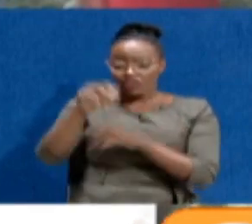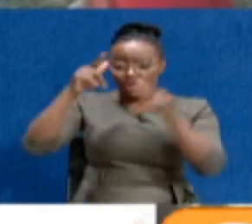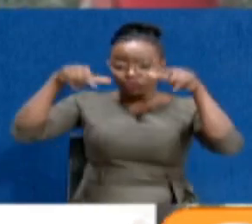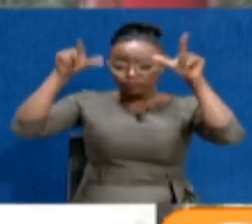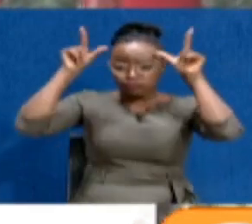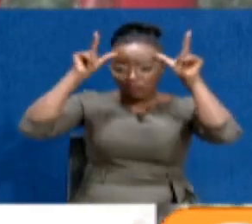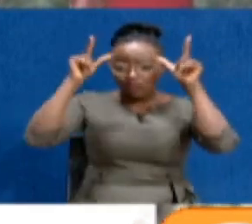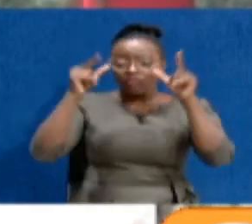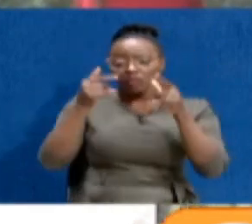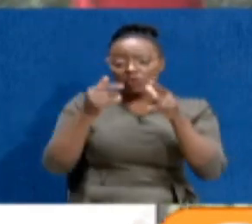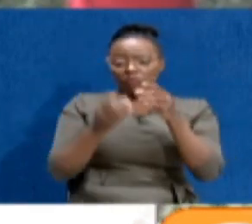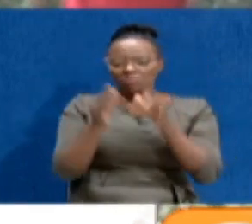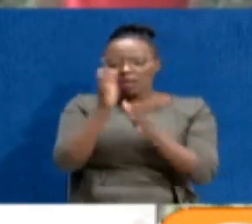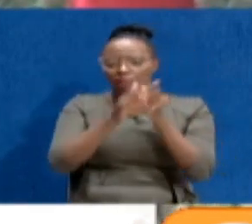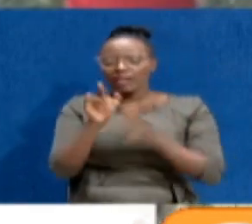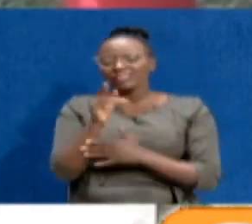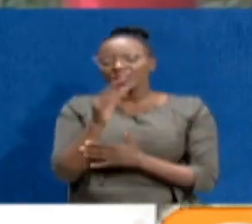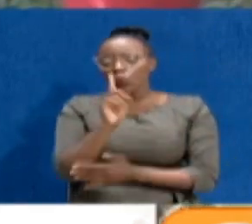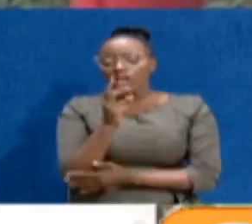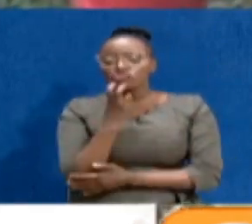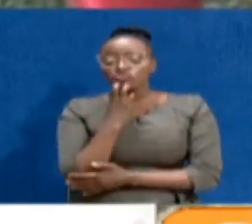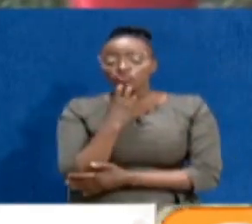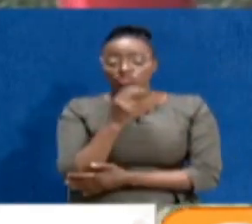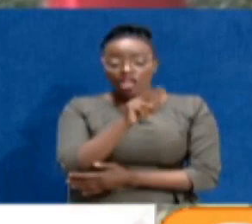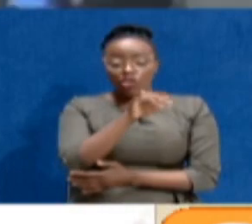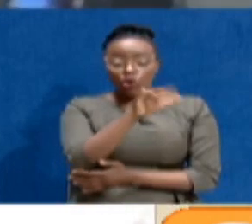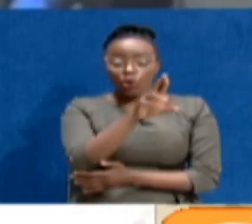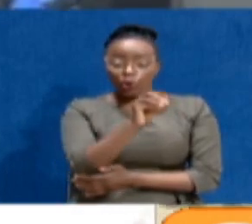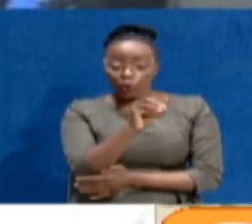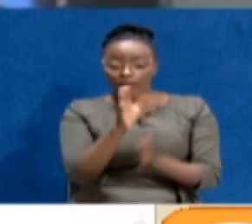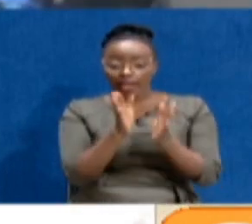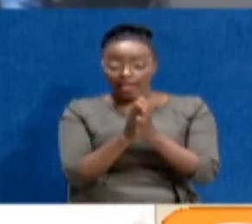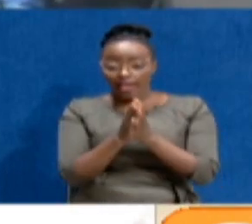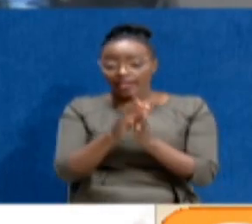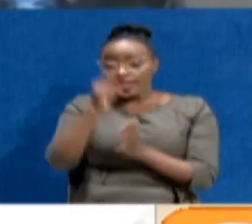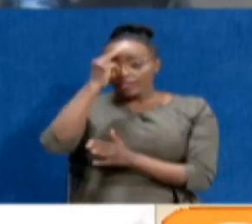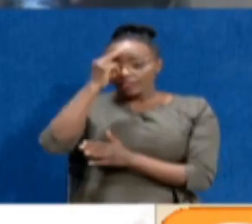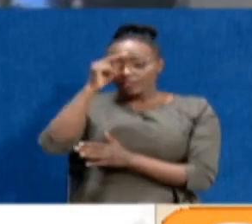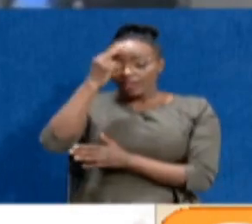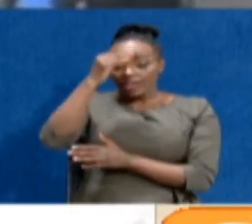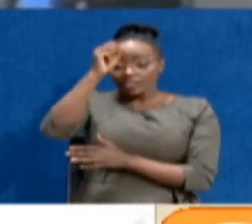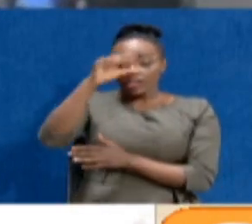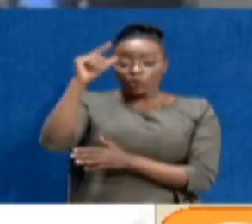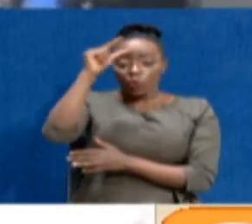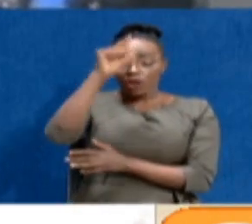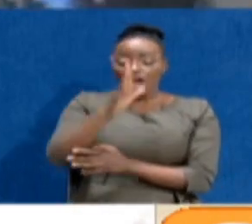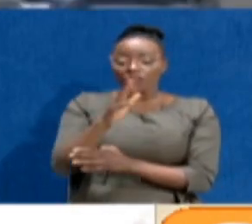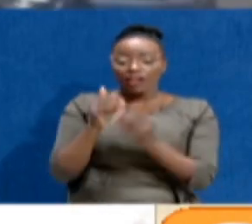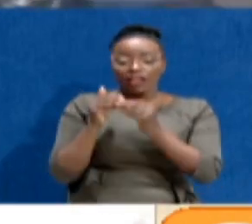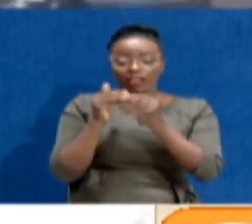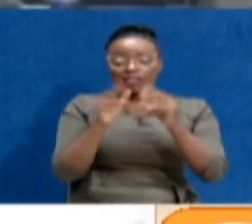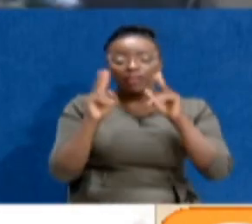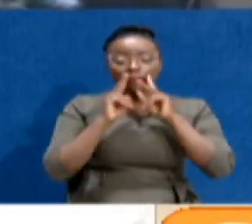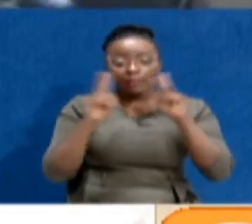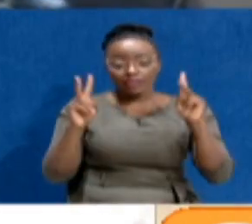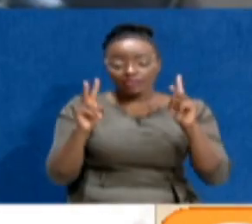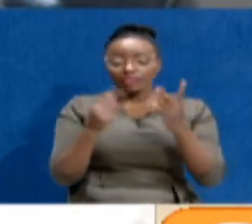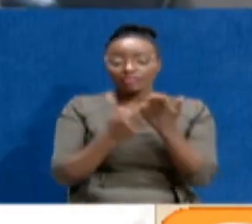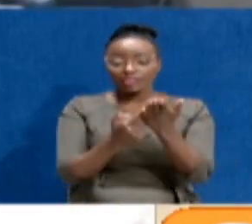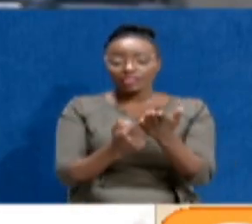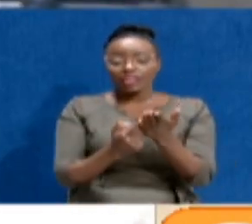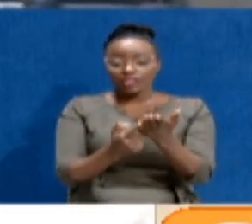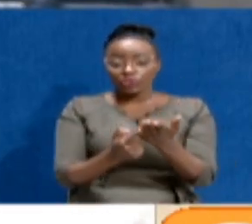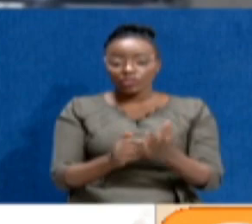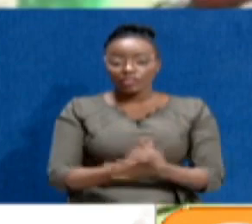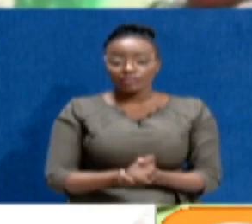has been scheduled for Tuesday, and we'll see Governor James Nyoro and his Kajiado counterpart, Joseph Ole Lenku, lead the peace talks.